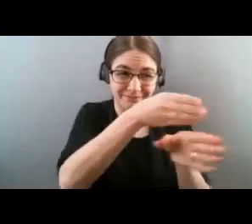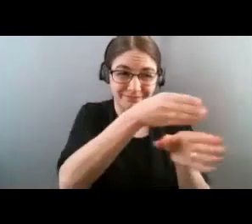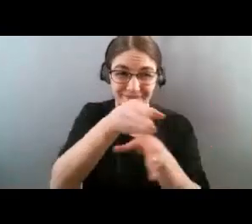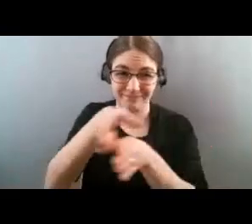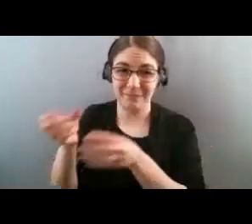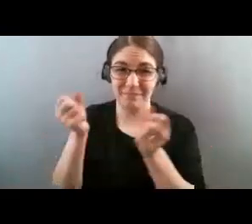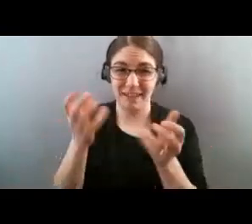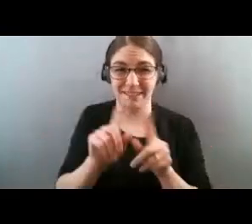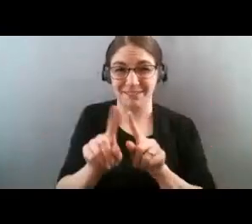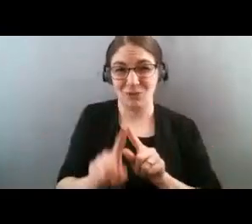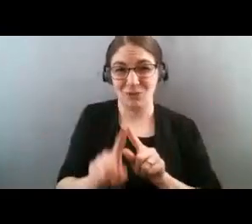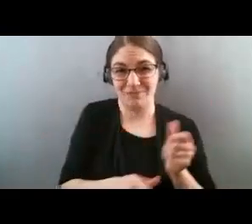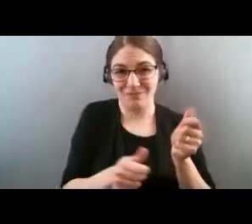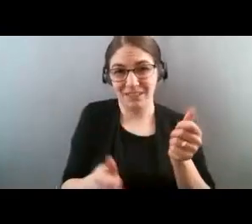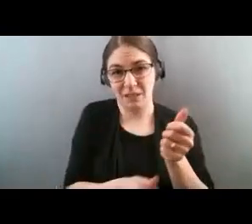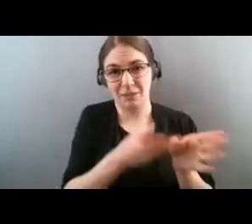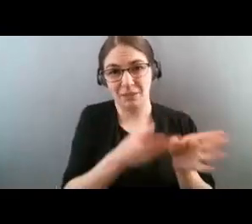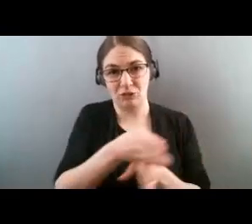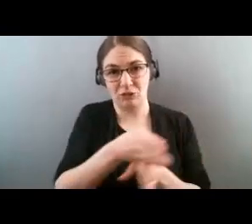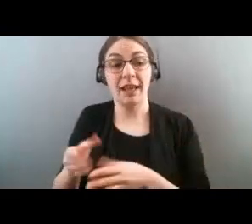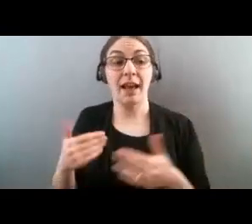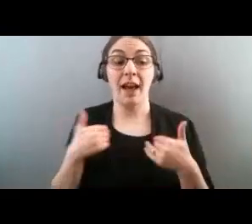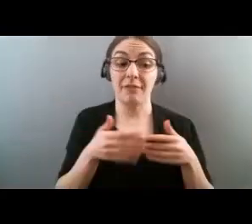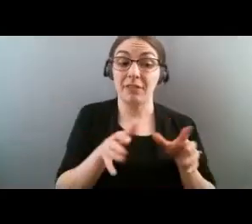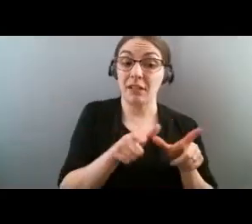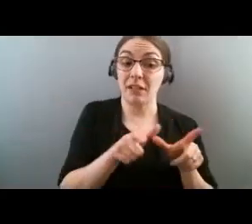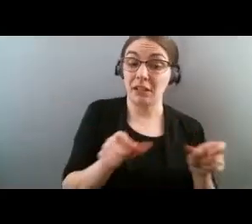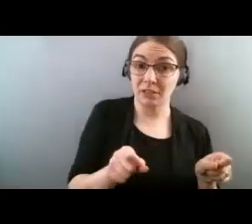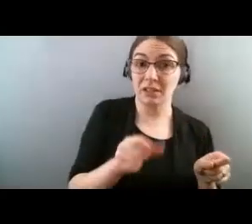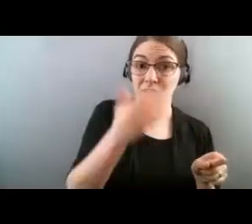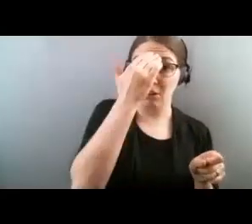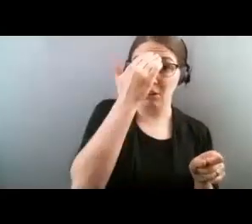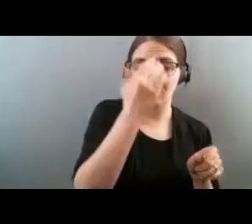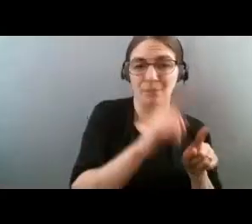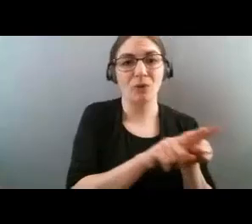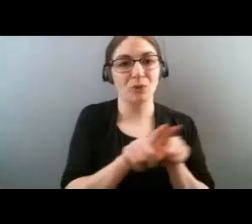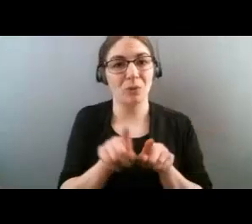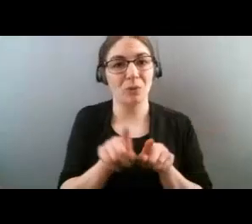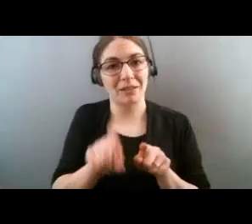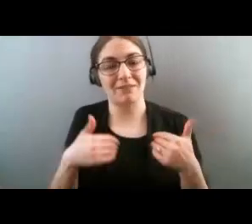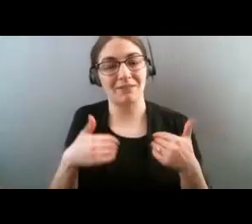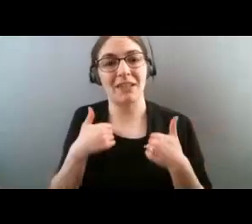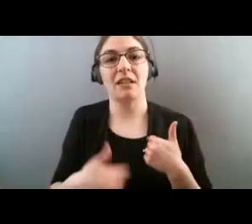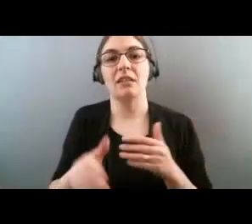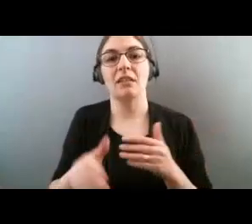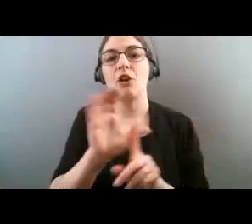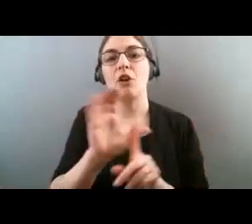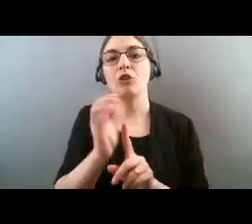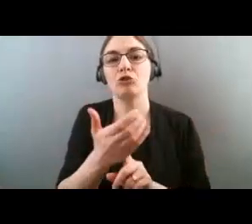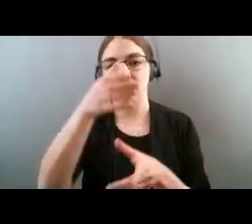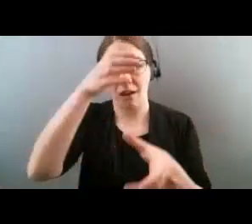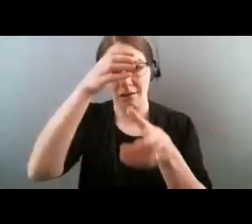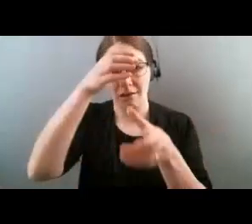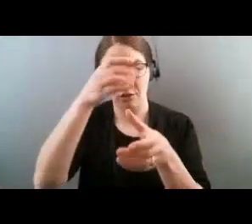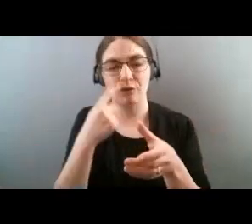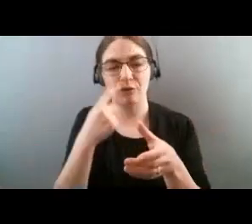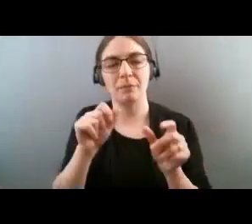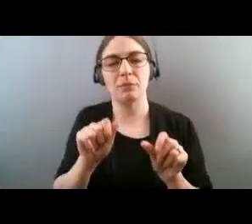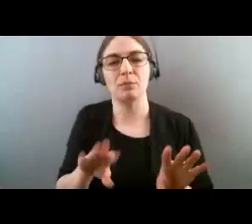subspecialties, and not only have the linguistic knowledge, but also the cultural knowledge to be able to make that information be meaningful to help our